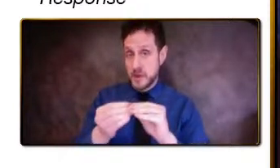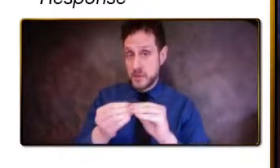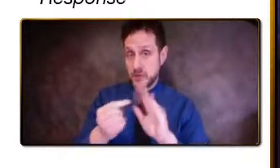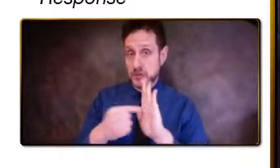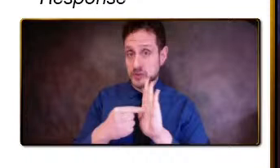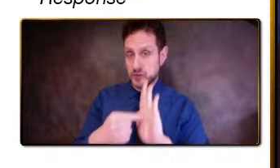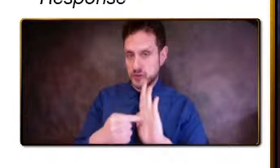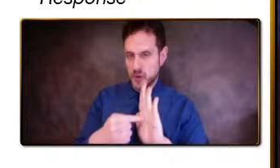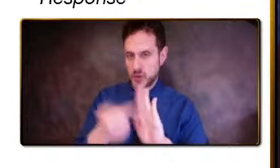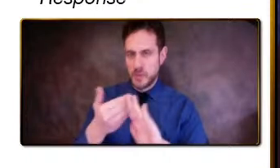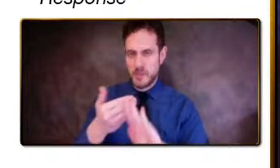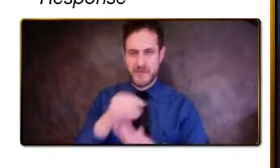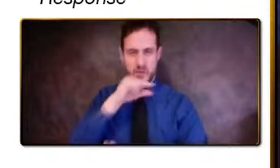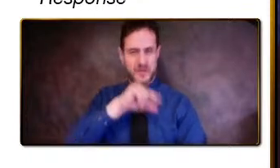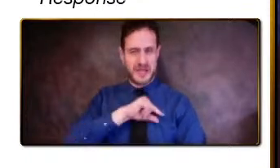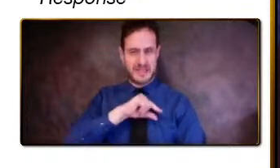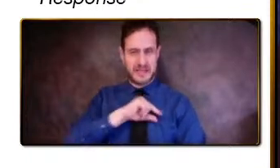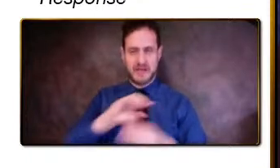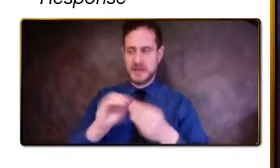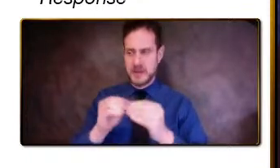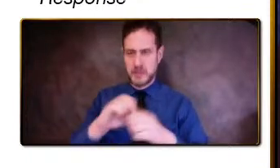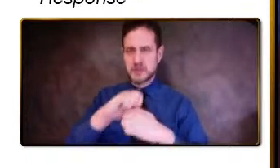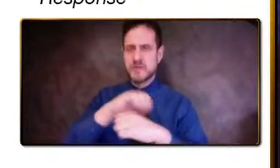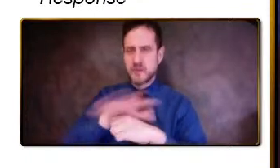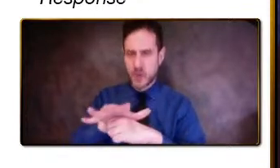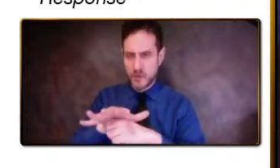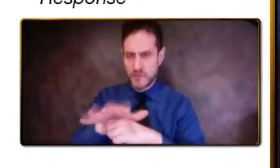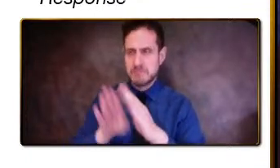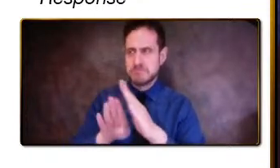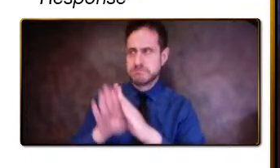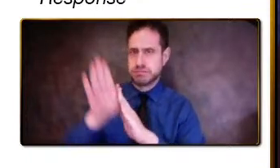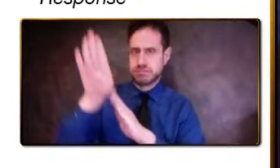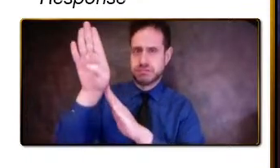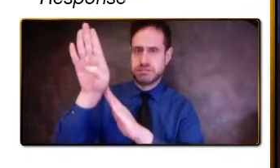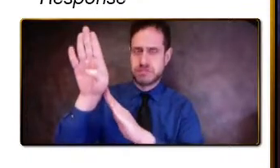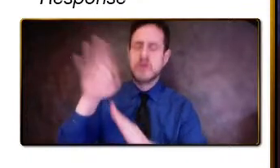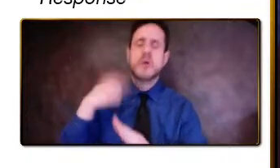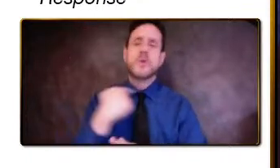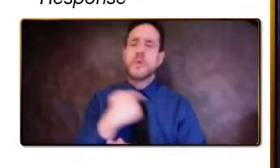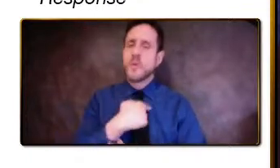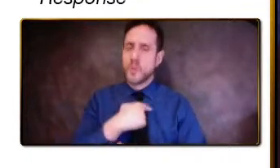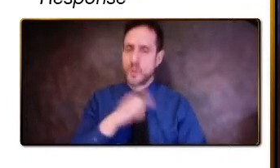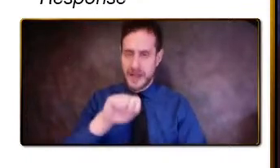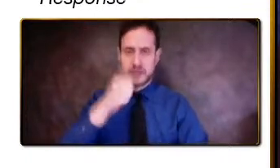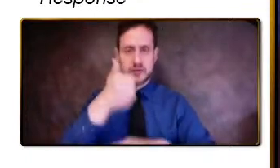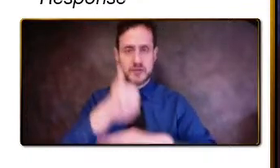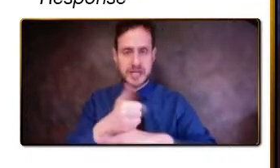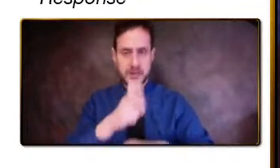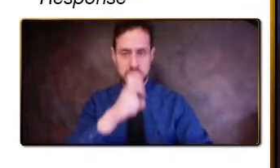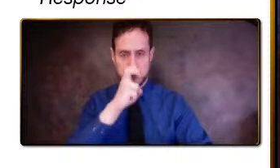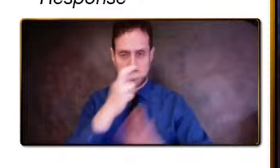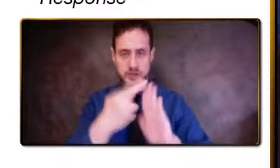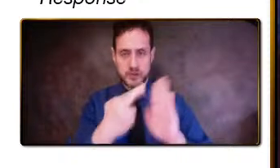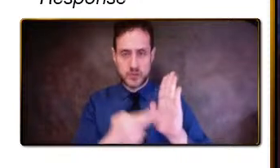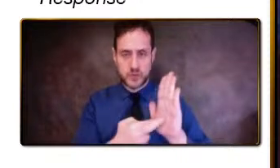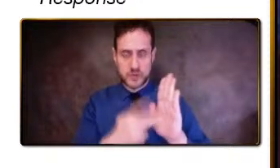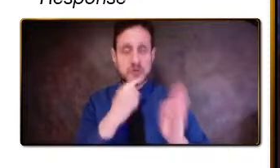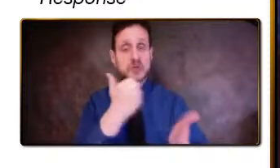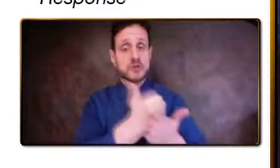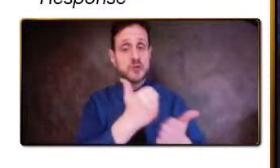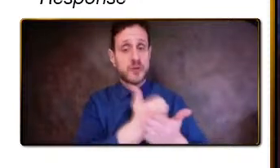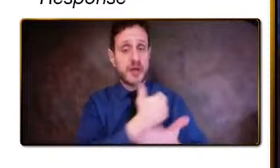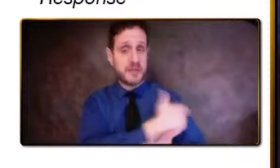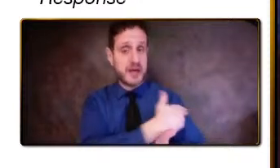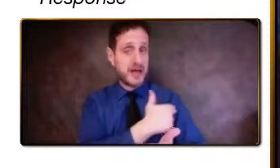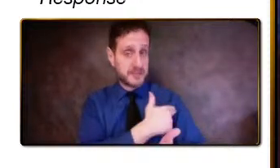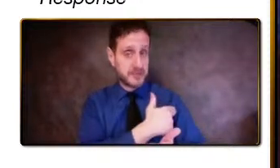before Thanksgiving, we needed to tighten up considerably to prevent our hospitals from being overwhelmed like we're seeing now